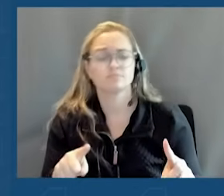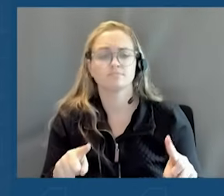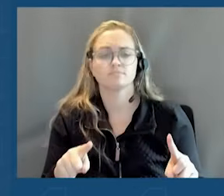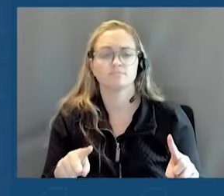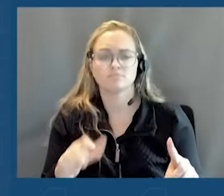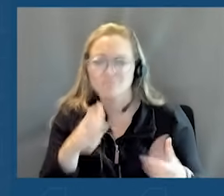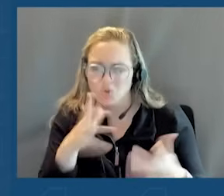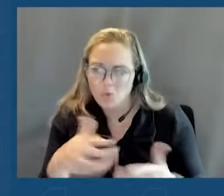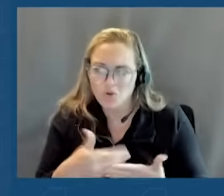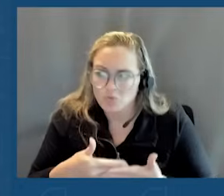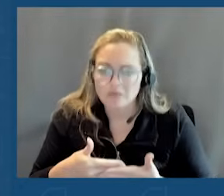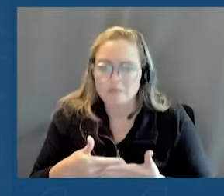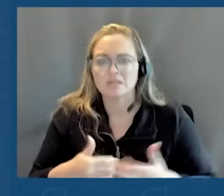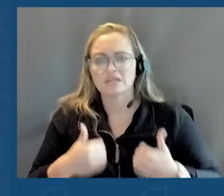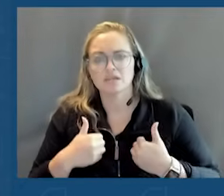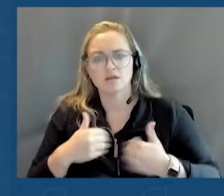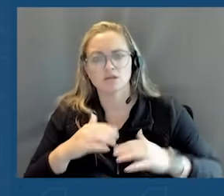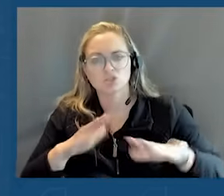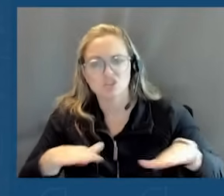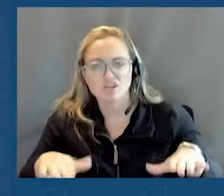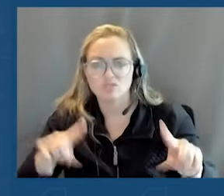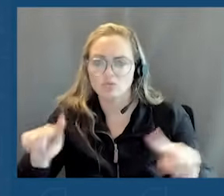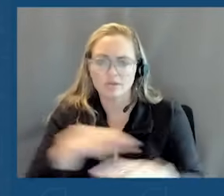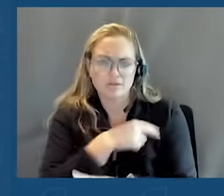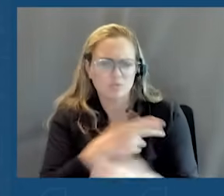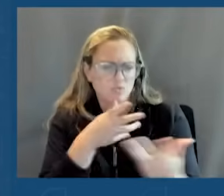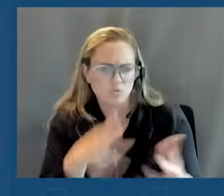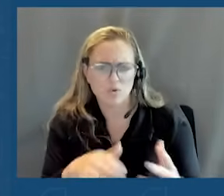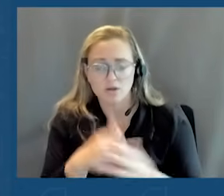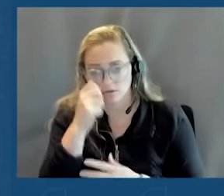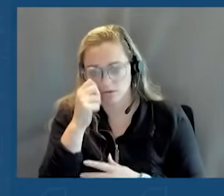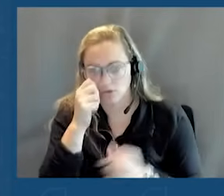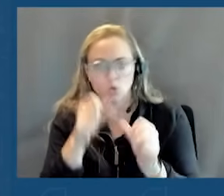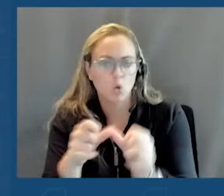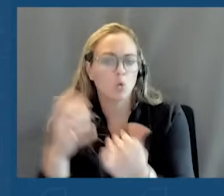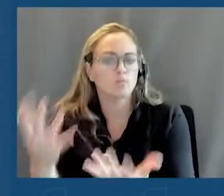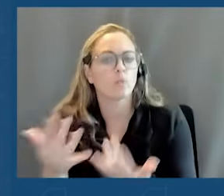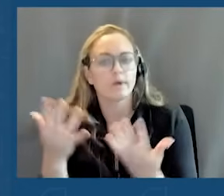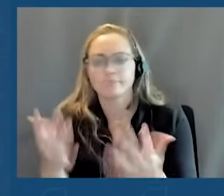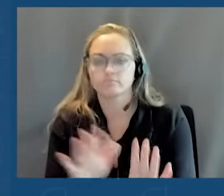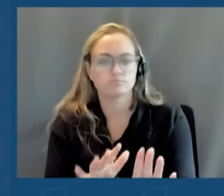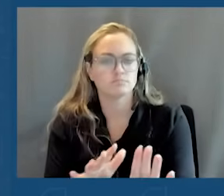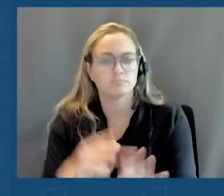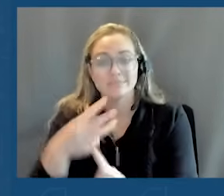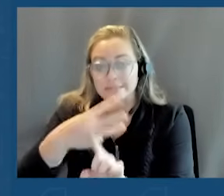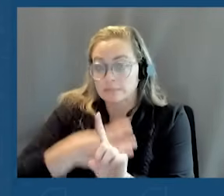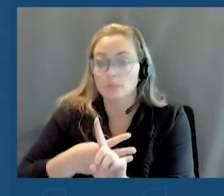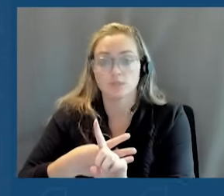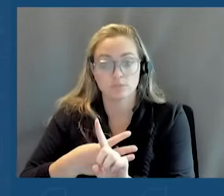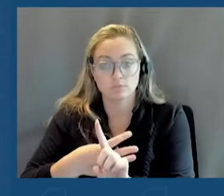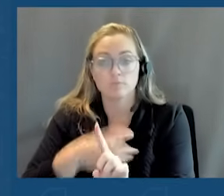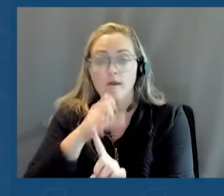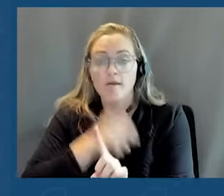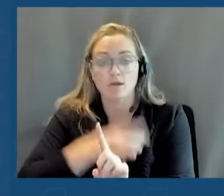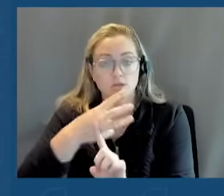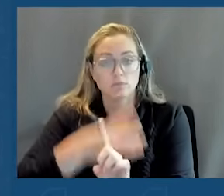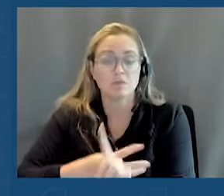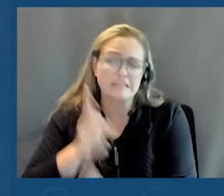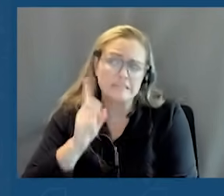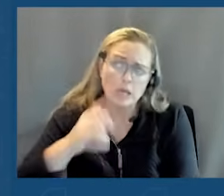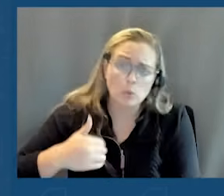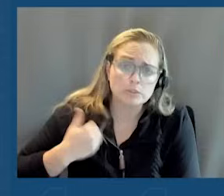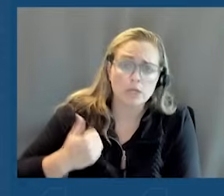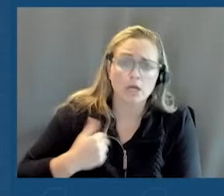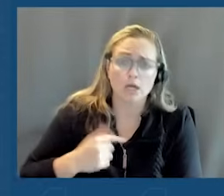young child, to have to go to the hospital. So don't wait on this. 6 months is the age. Sounds young, but children